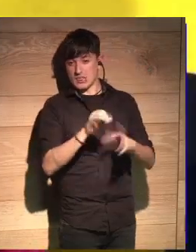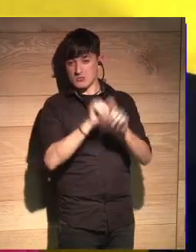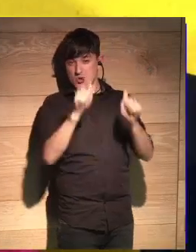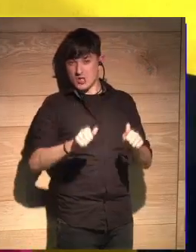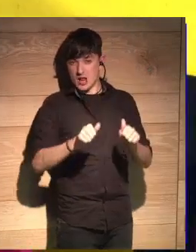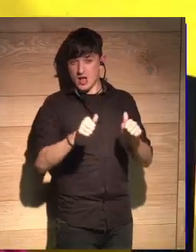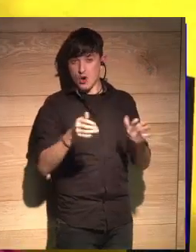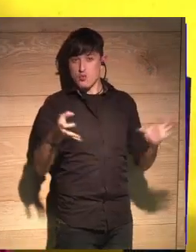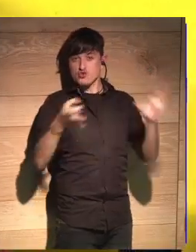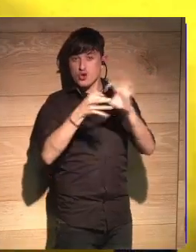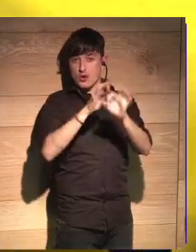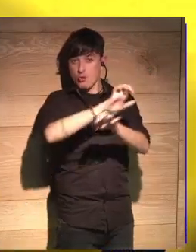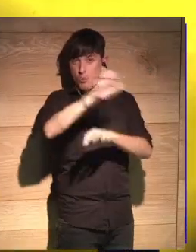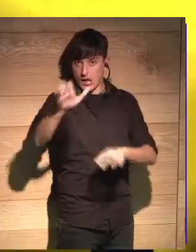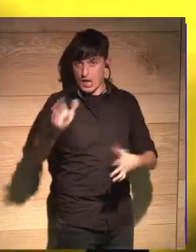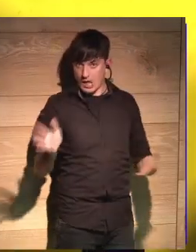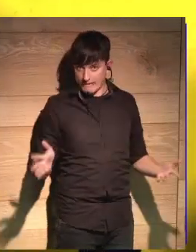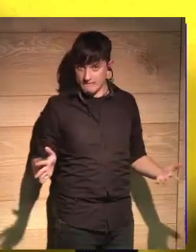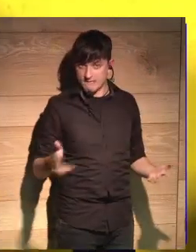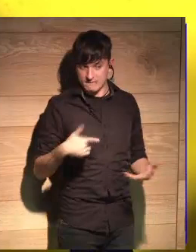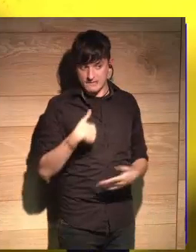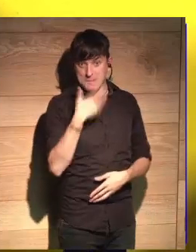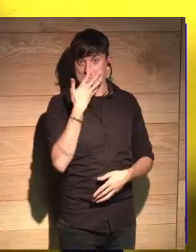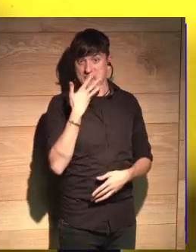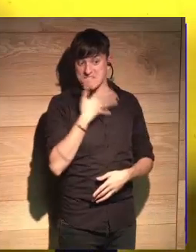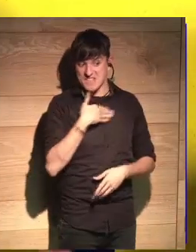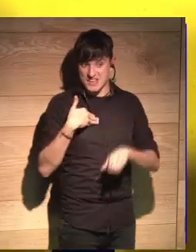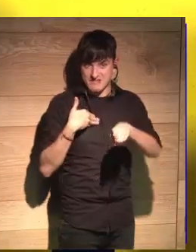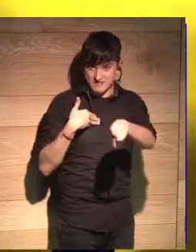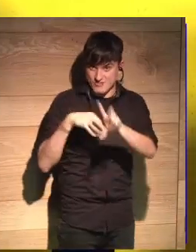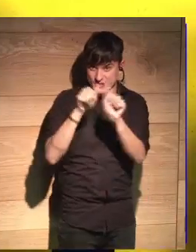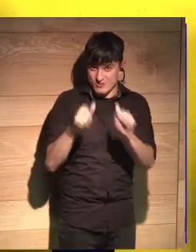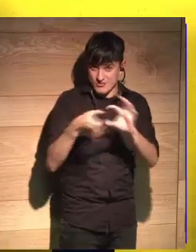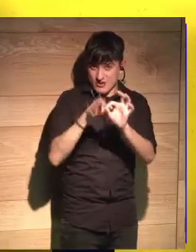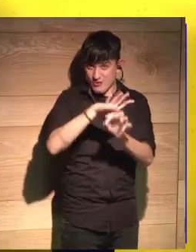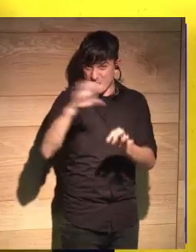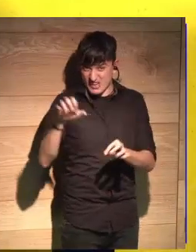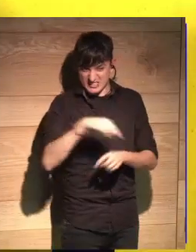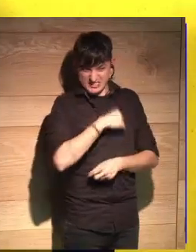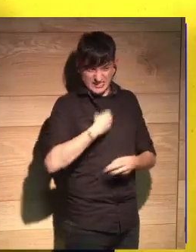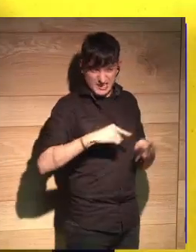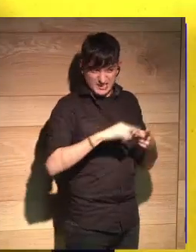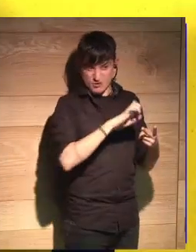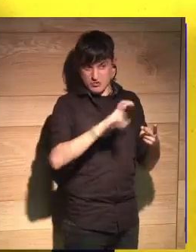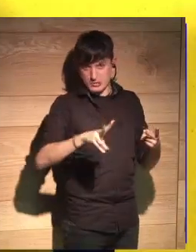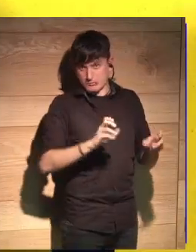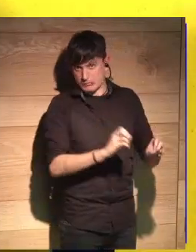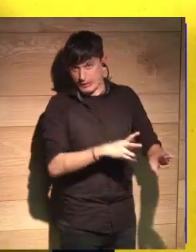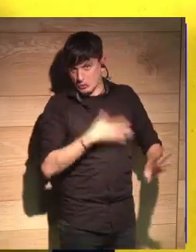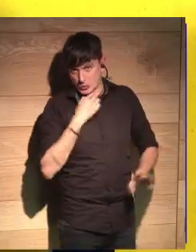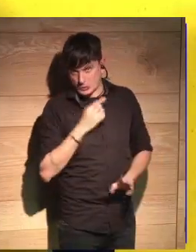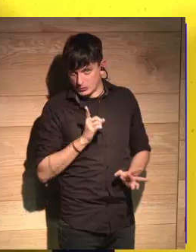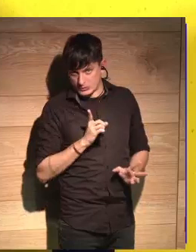which I prefer to either the United States or to China. I know that in Europe now, you have